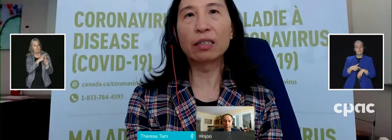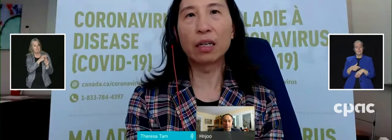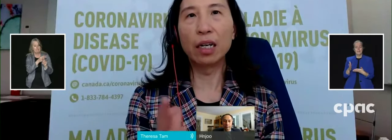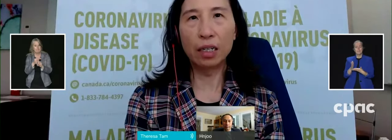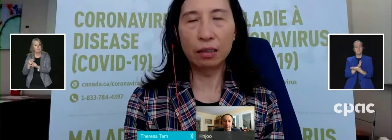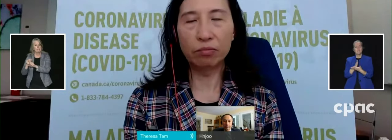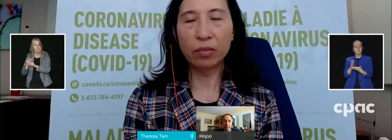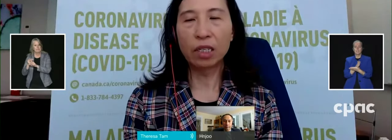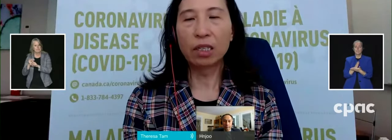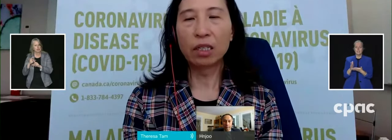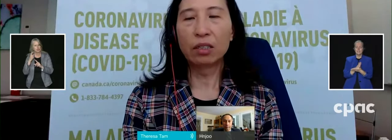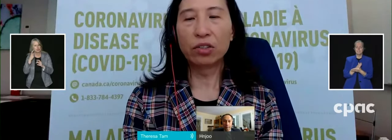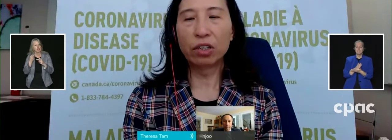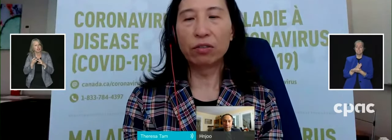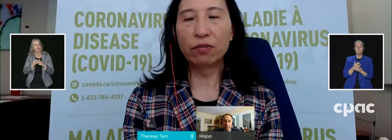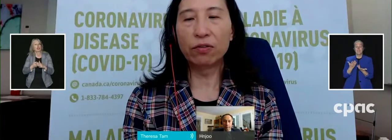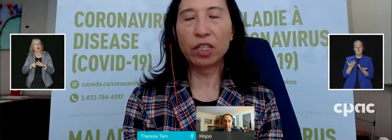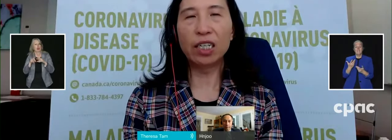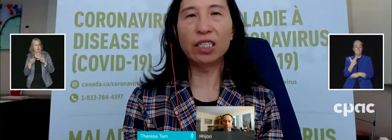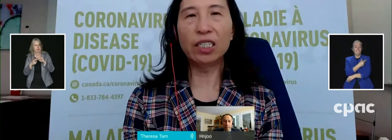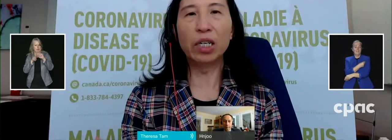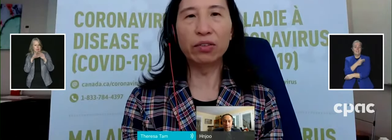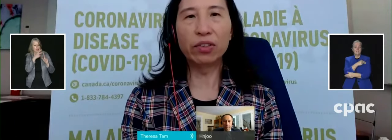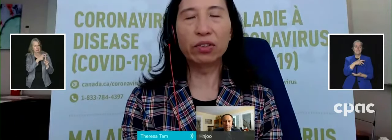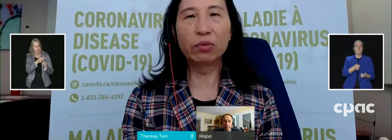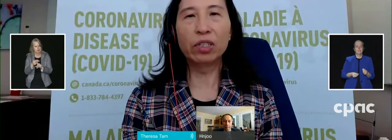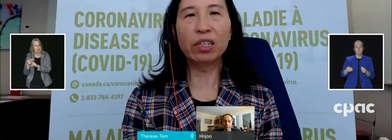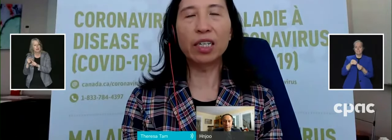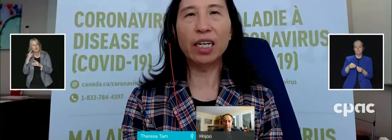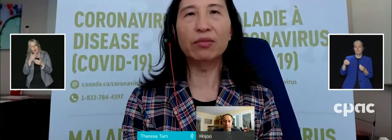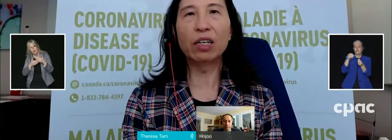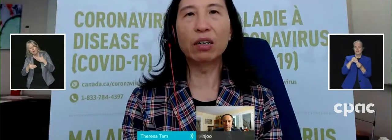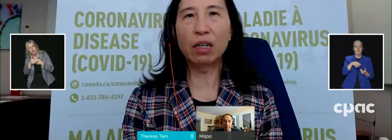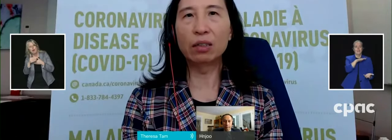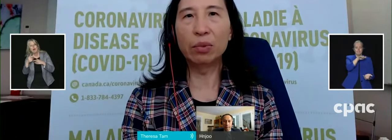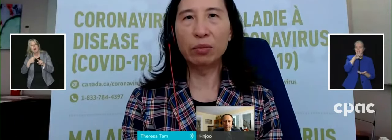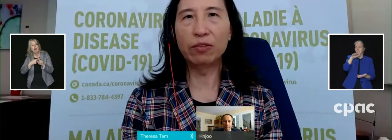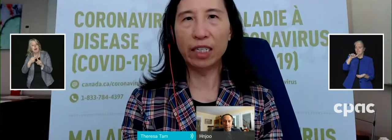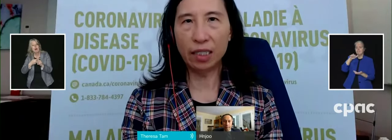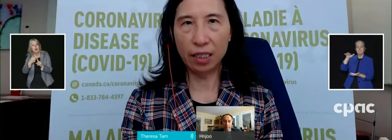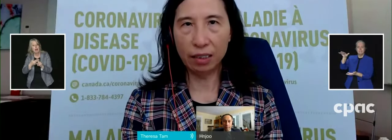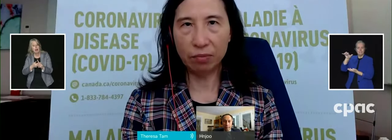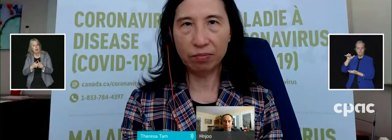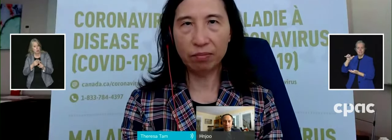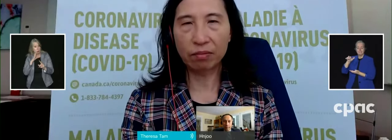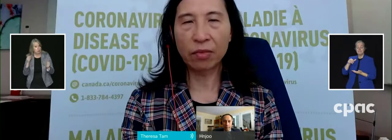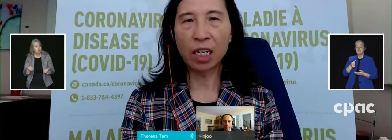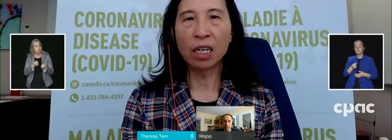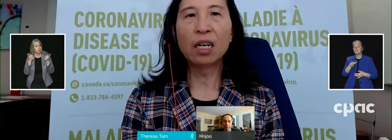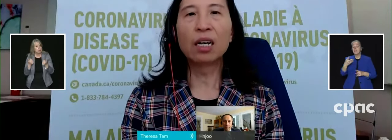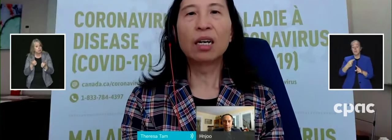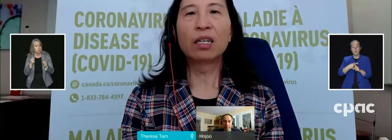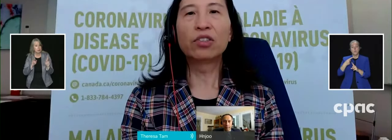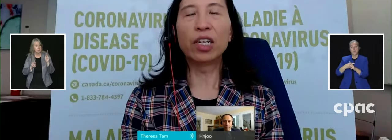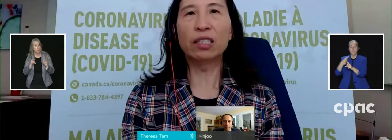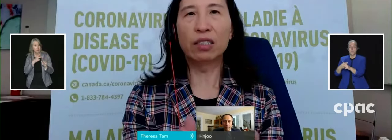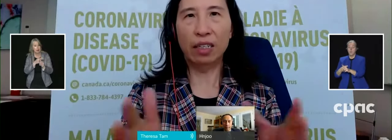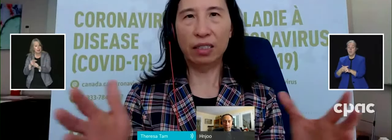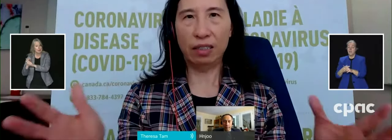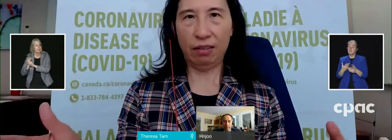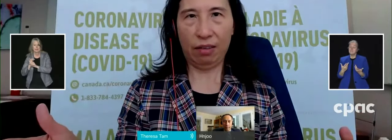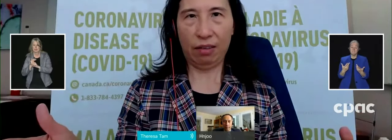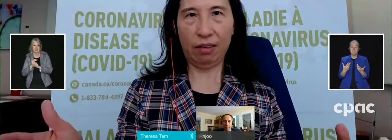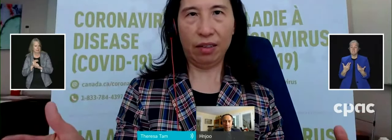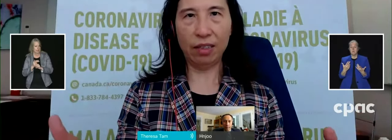just escalating. So for the next months, we're not going to have a lot of people vaccinated. So